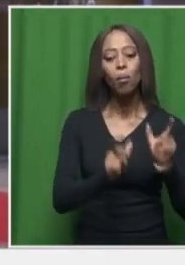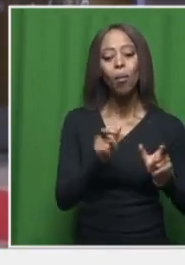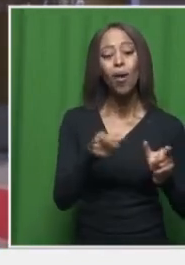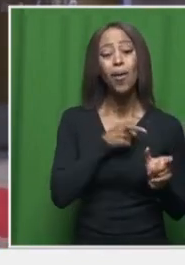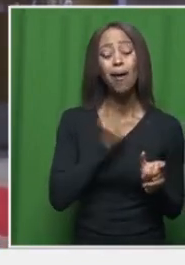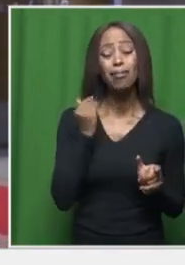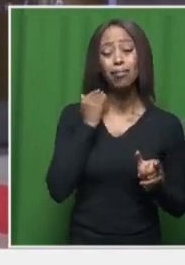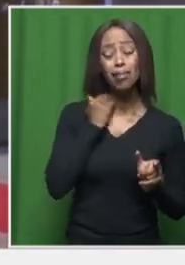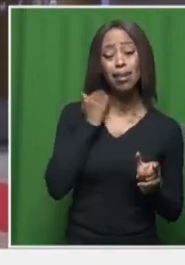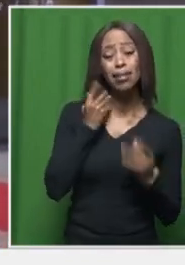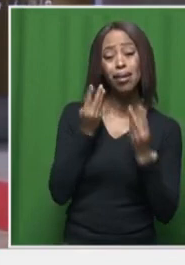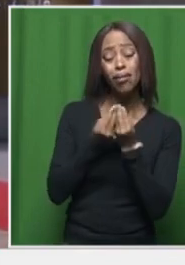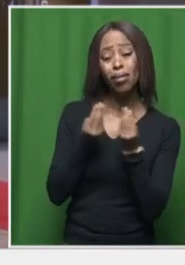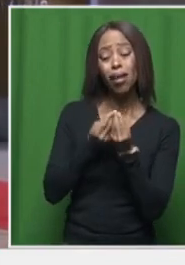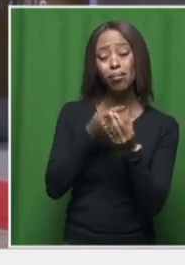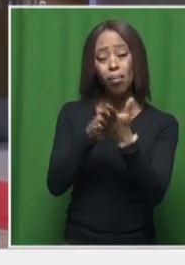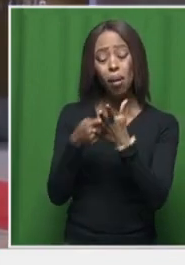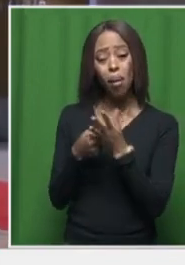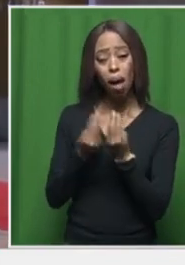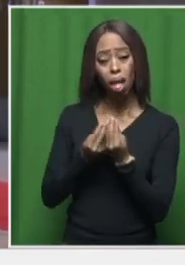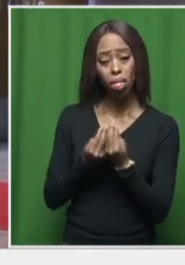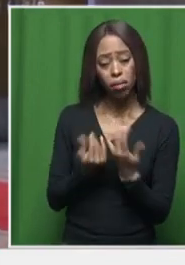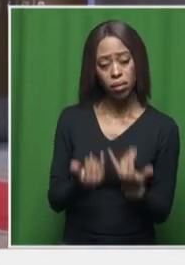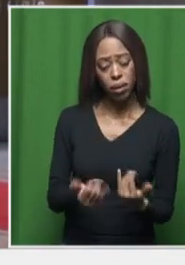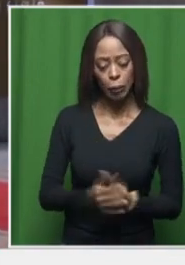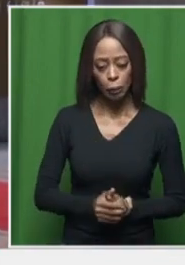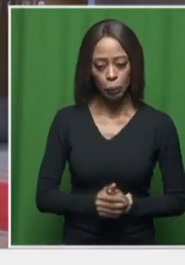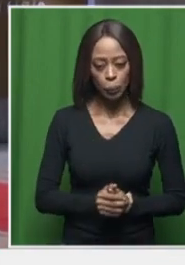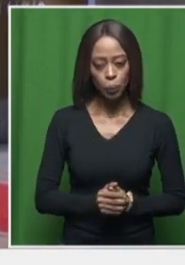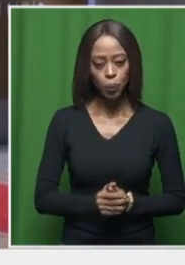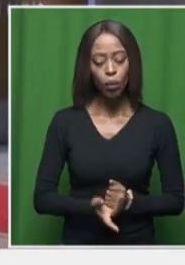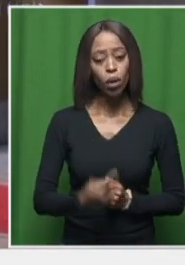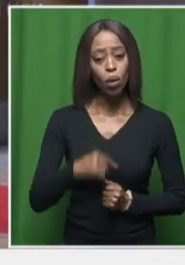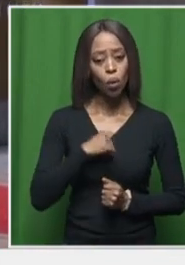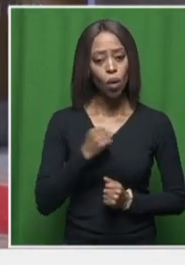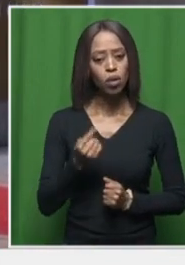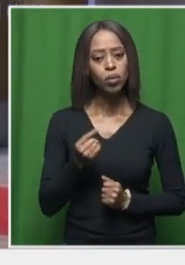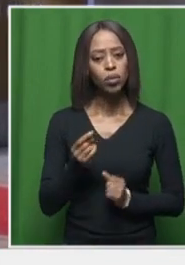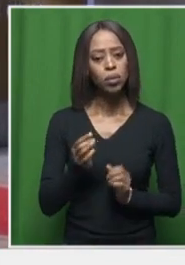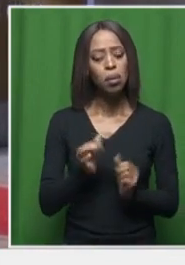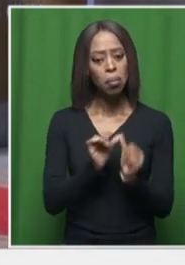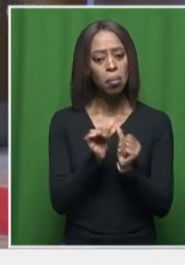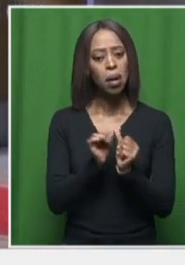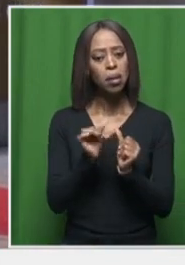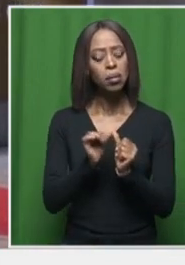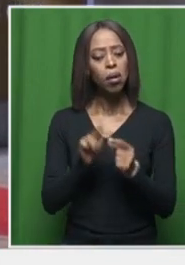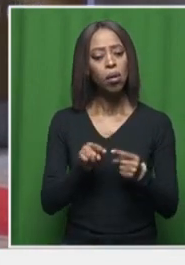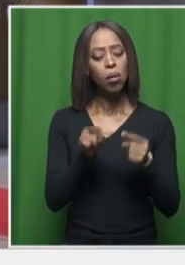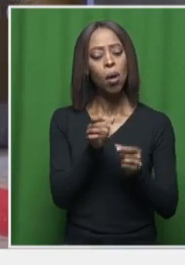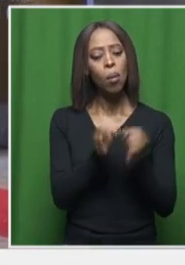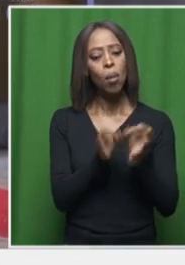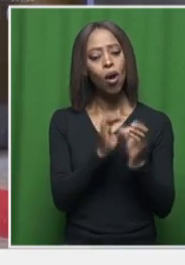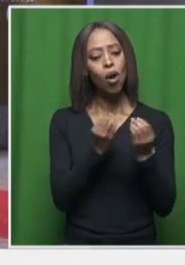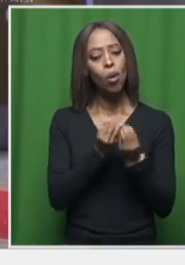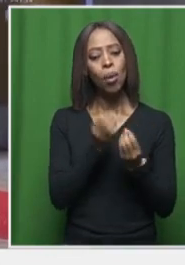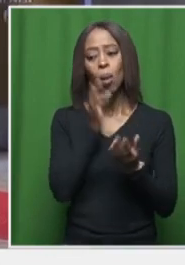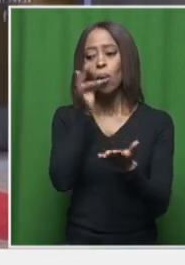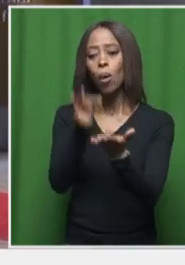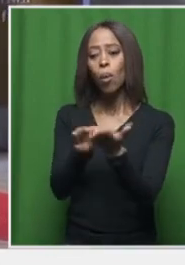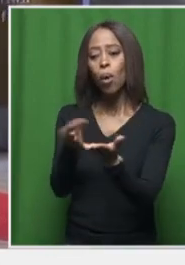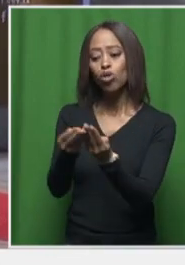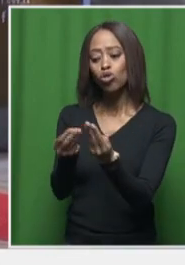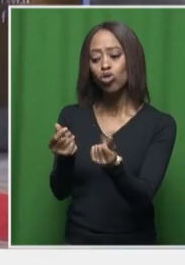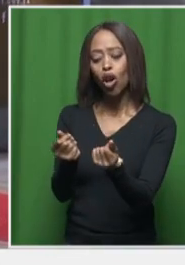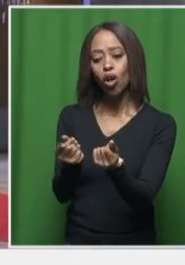living crisis. And as I said, we want to be a constructive opposition. We want to bring solutions to the table. And we are hoping